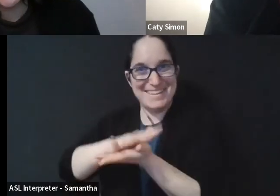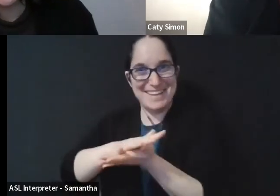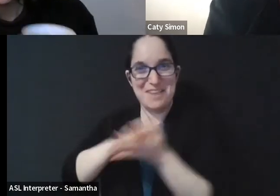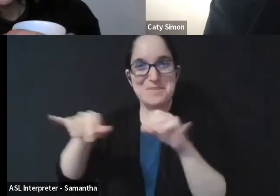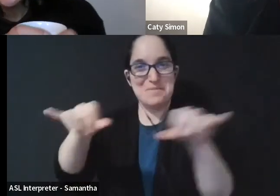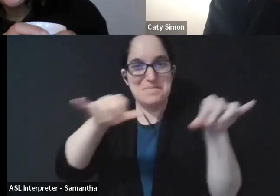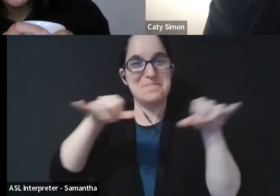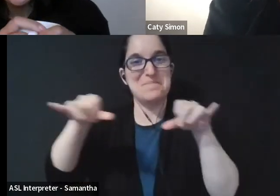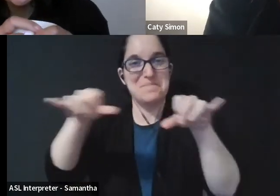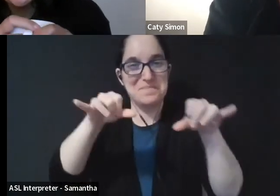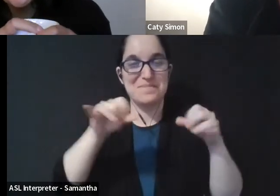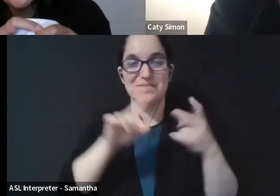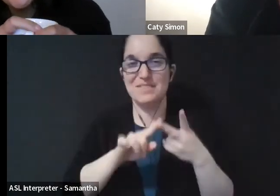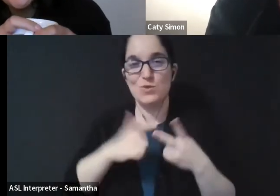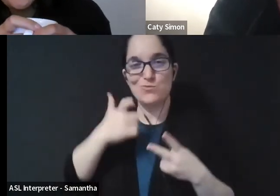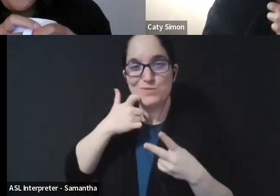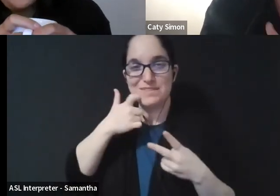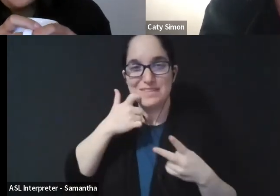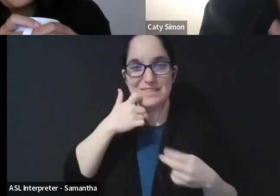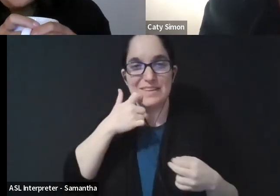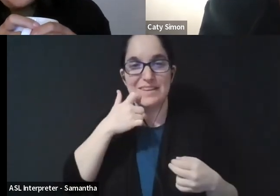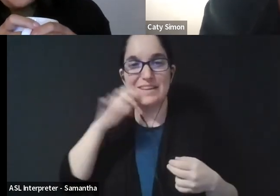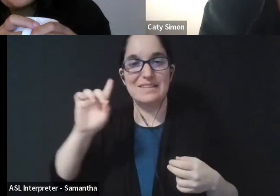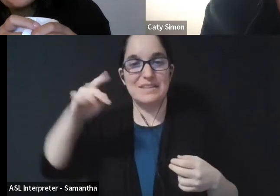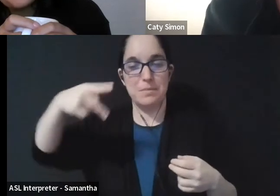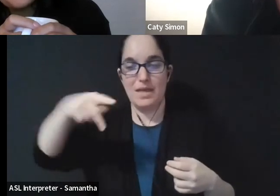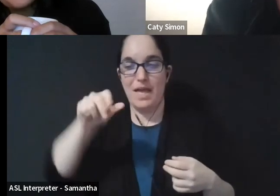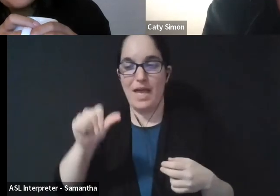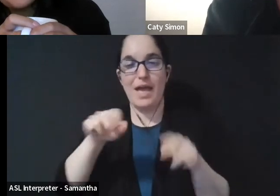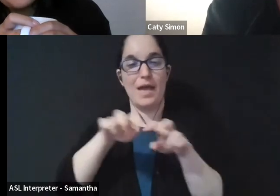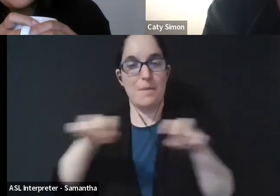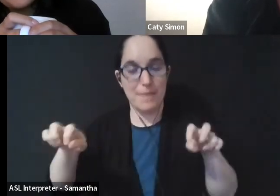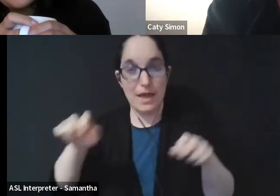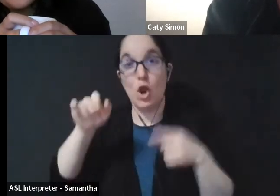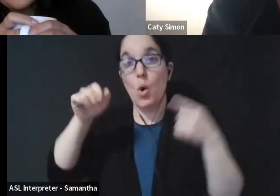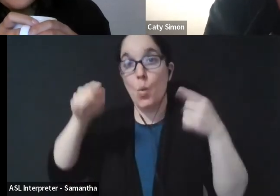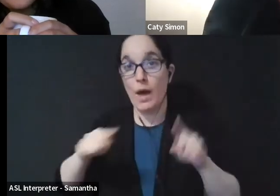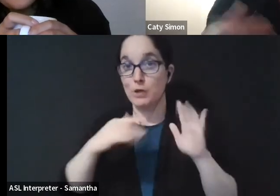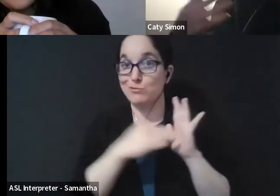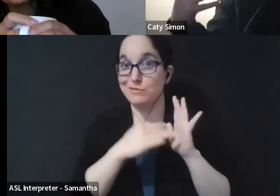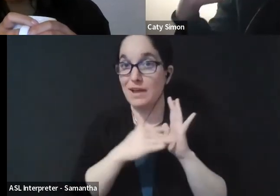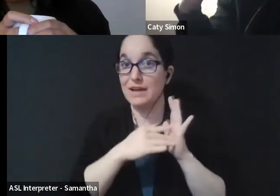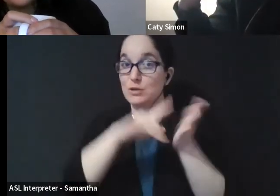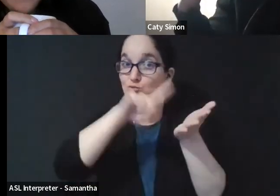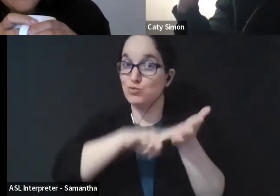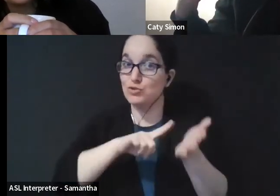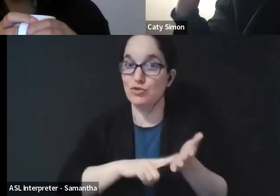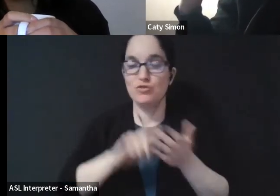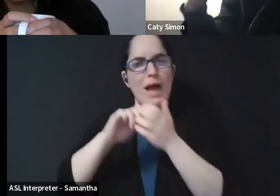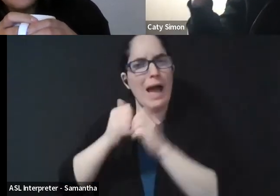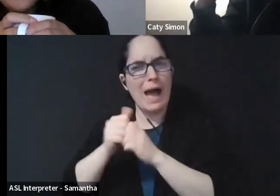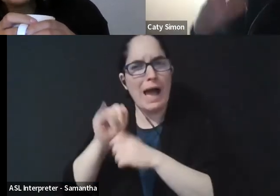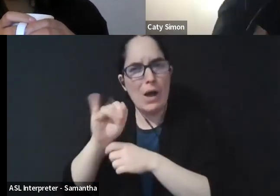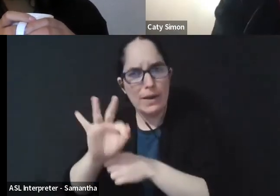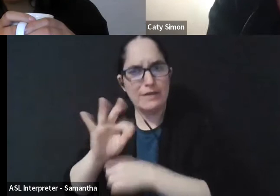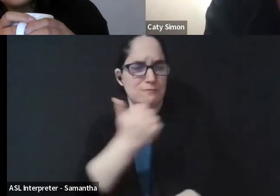talked about in another recent DPA panel is that I do think studying drug use research community norms, like how drug use research interact with each